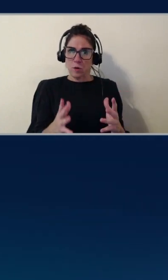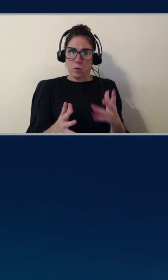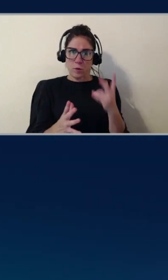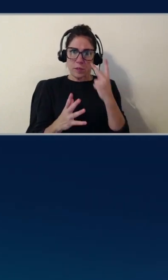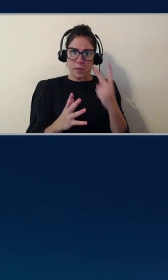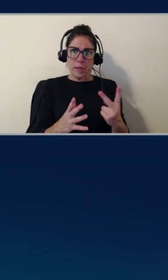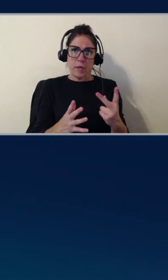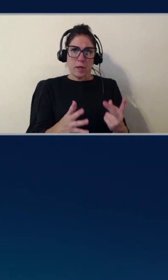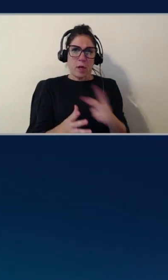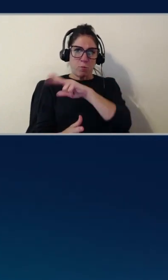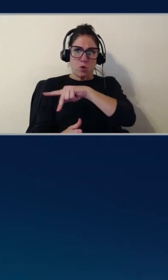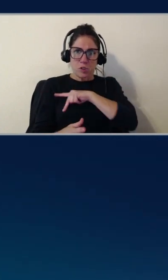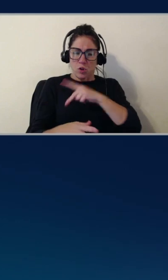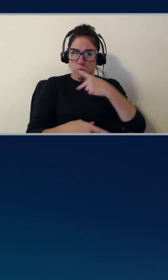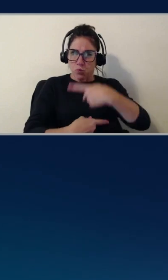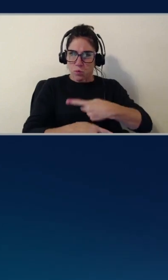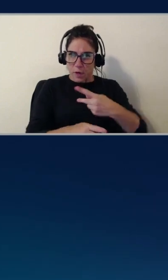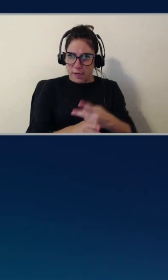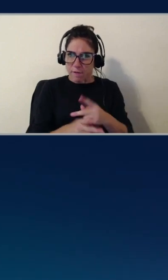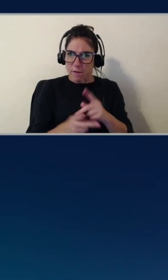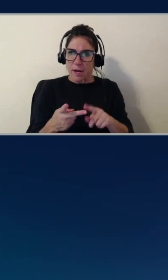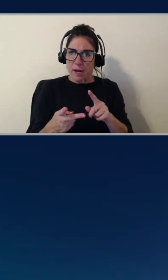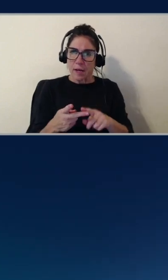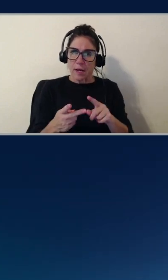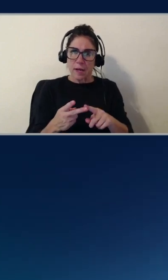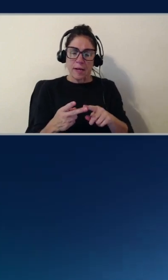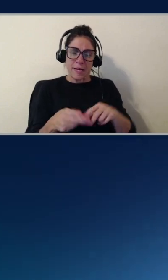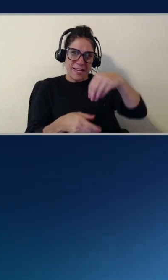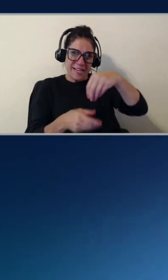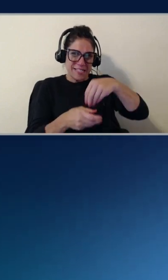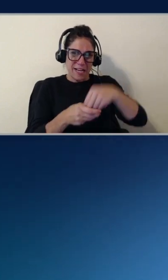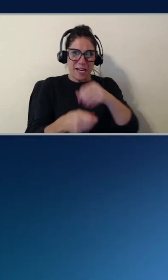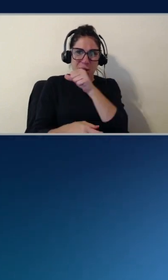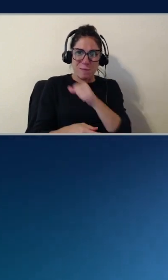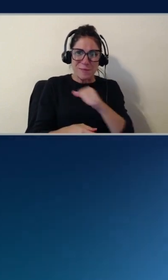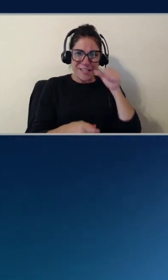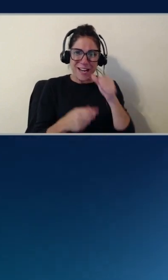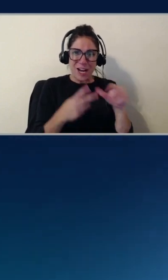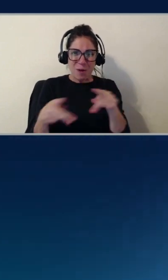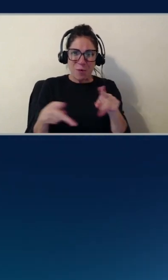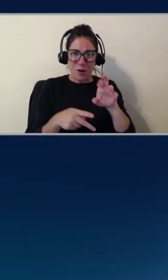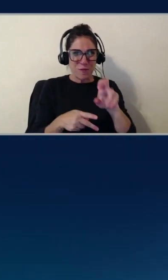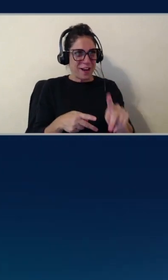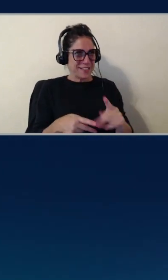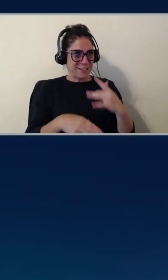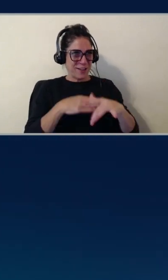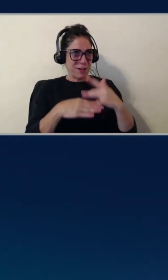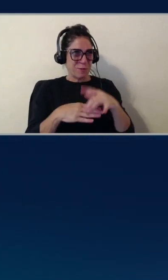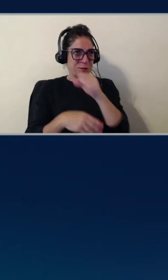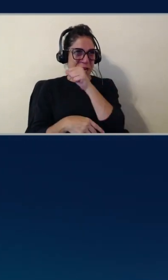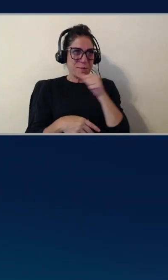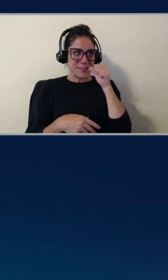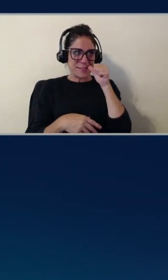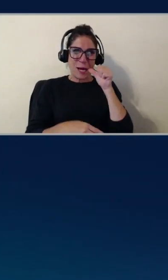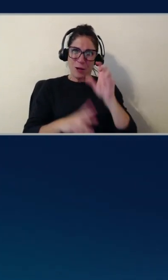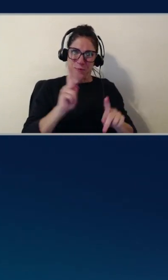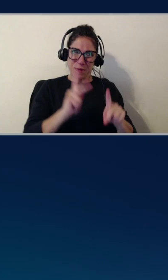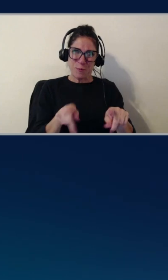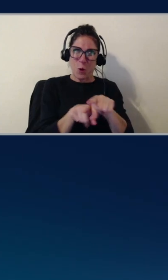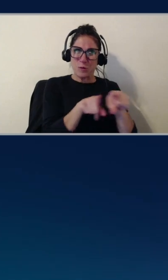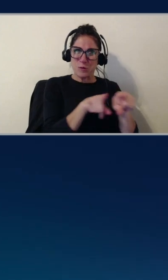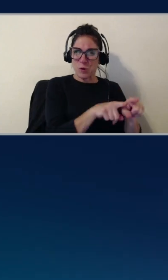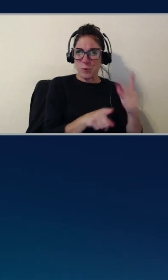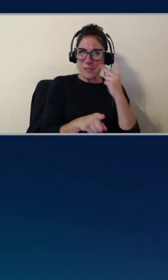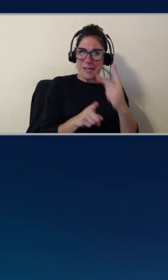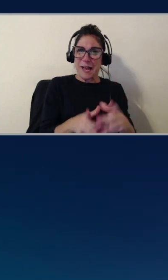productivity, also inside Amazon, right? So like kind of PartyRock is available to Amazonians as well. And we see a lot of that